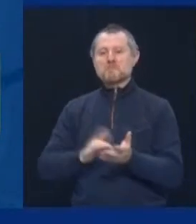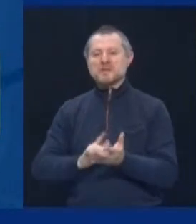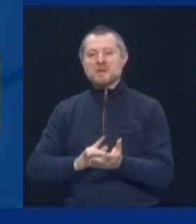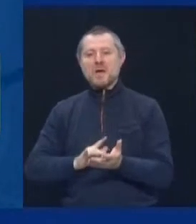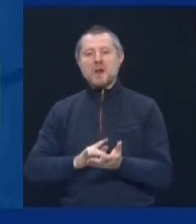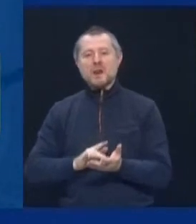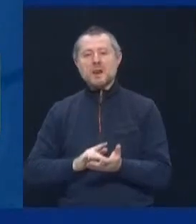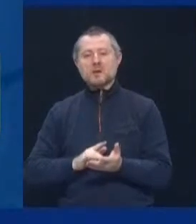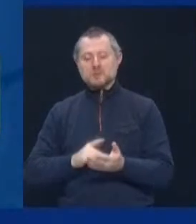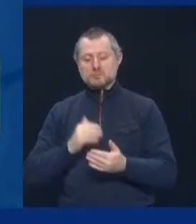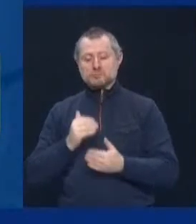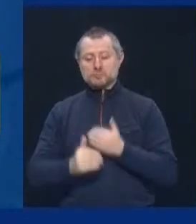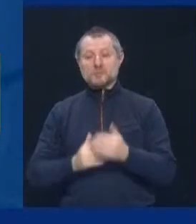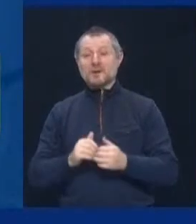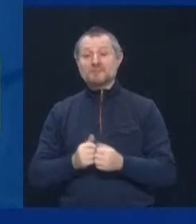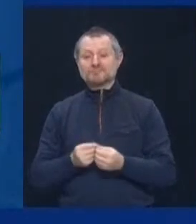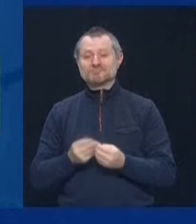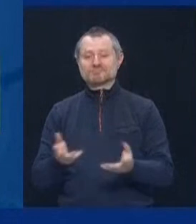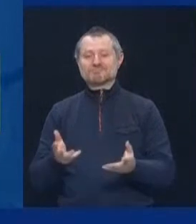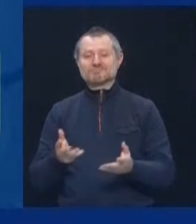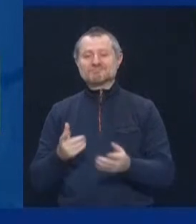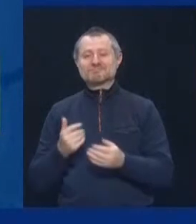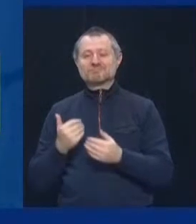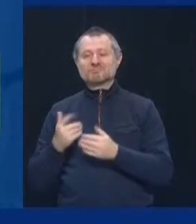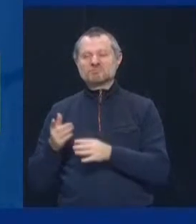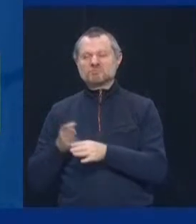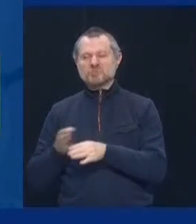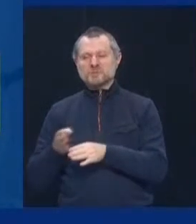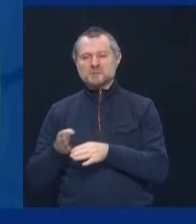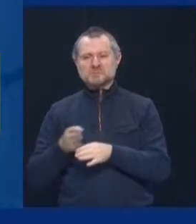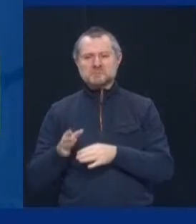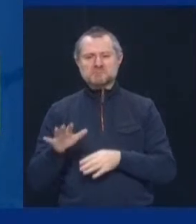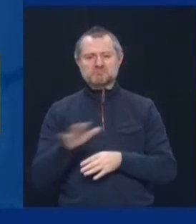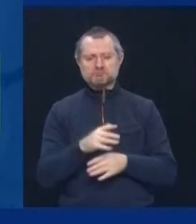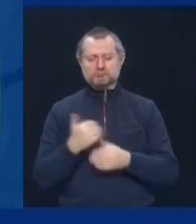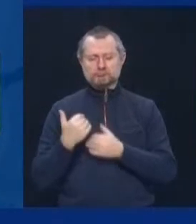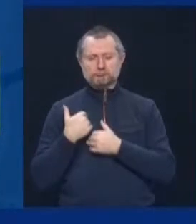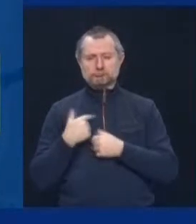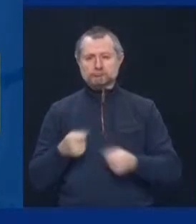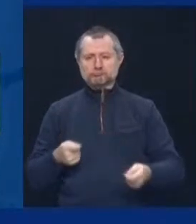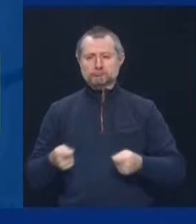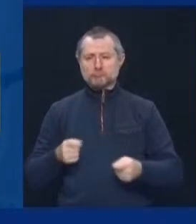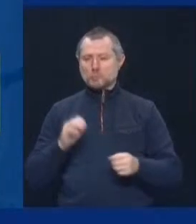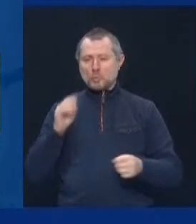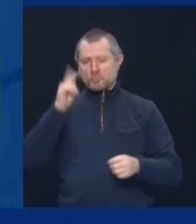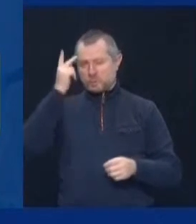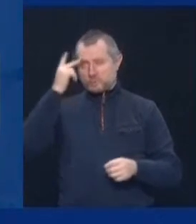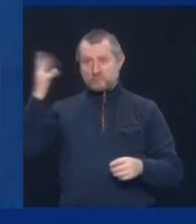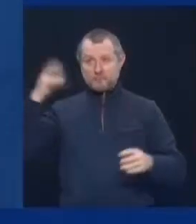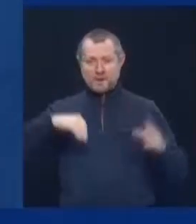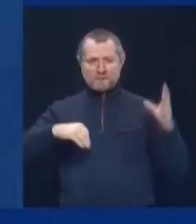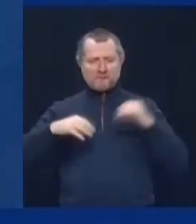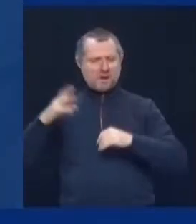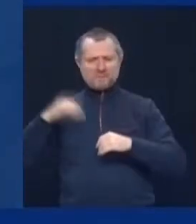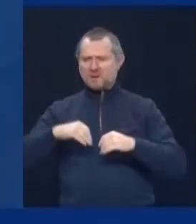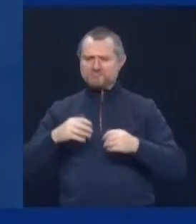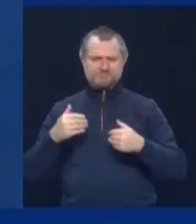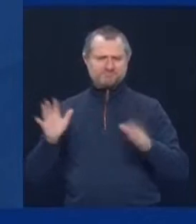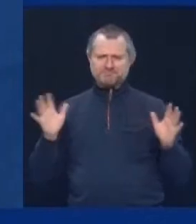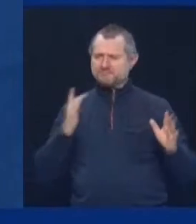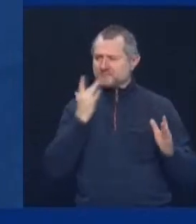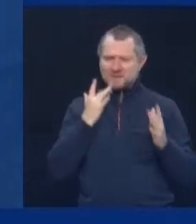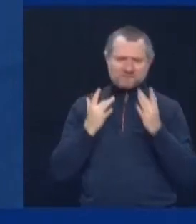by medical professionals. There'll be no political favoritism, etc.